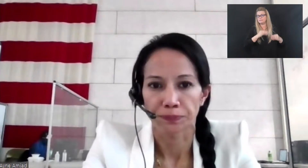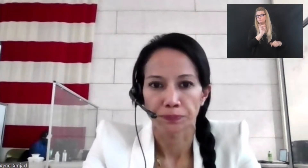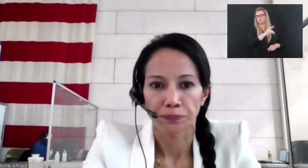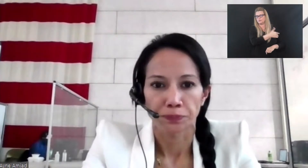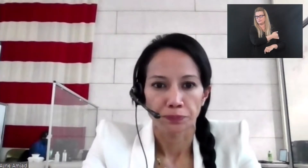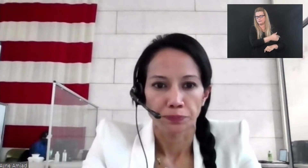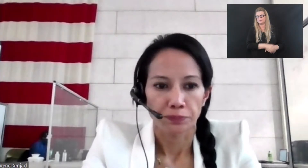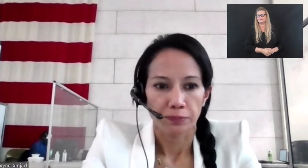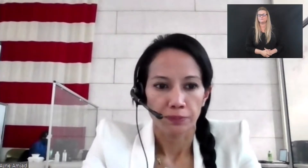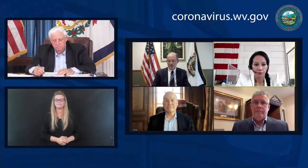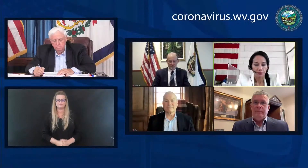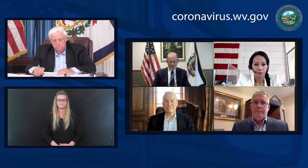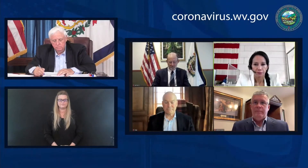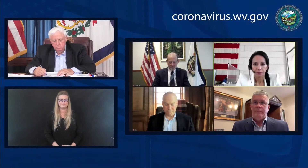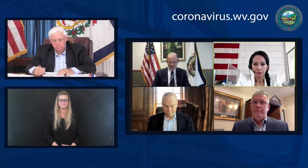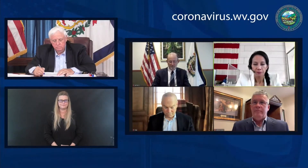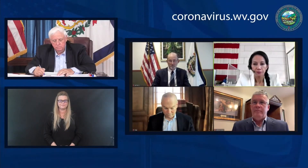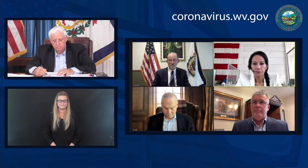So.